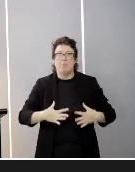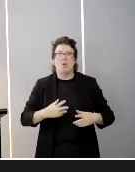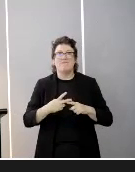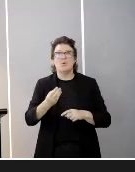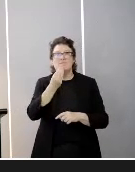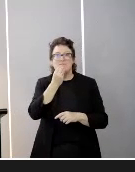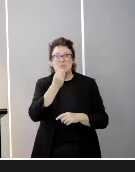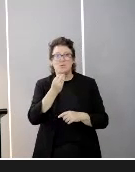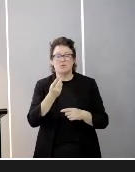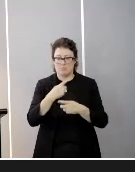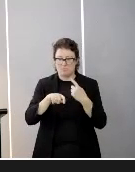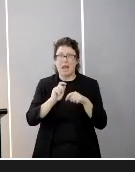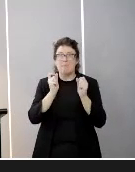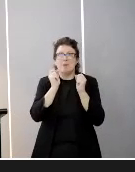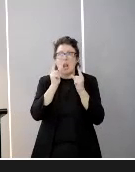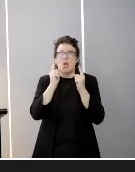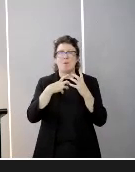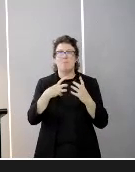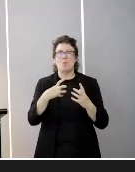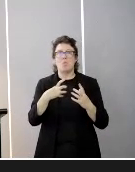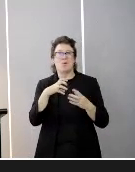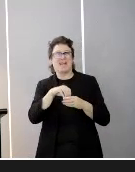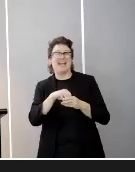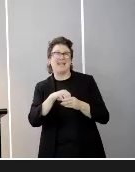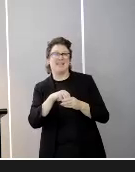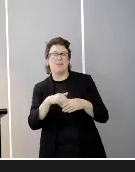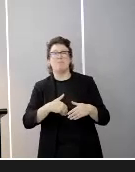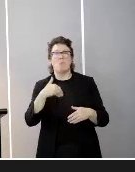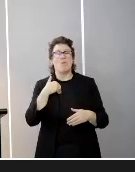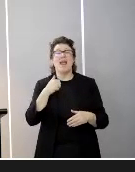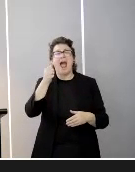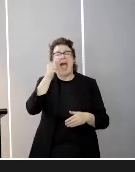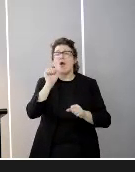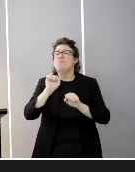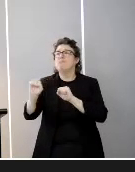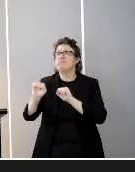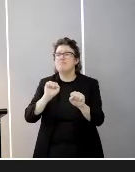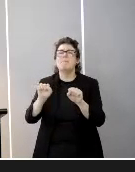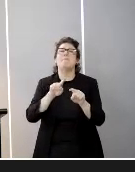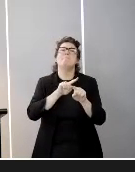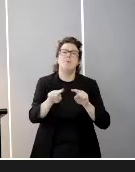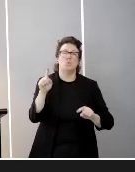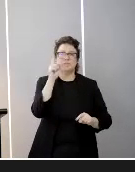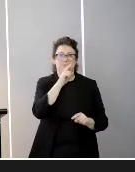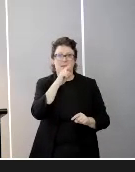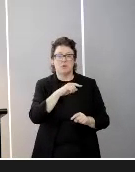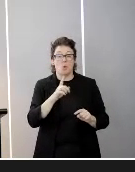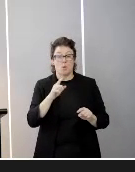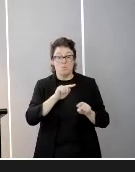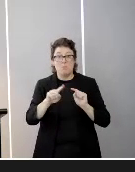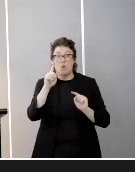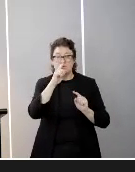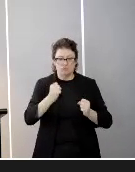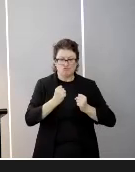in how alert we are in the early morning. This is kind of for the average individual. We all vary. Most people are kind of strongest and